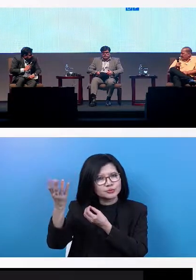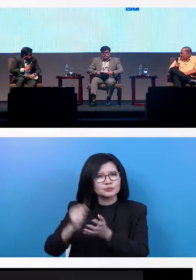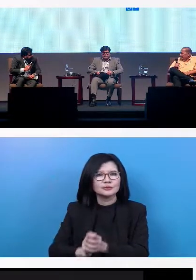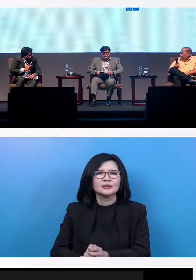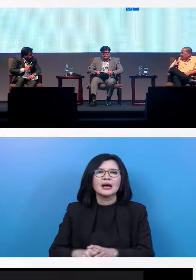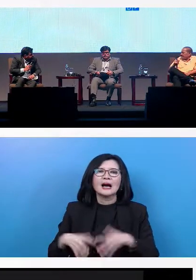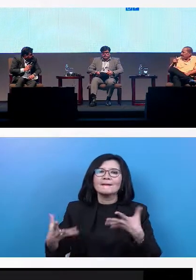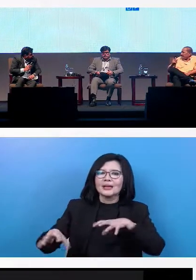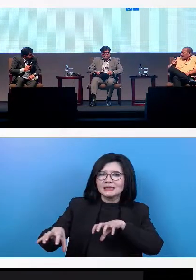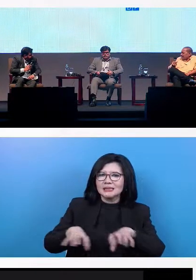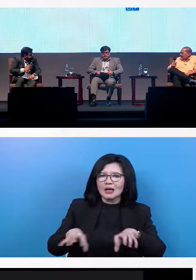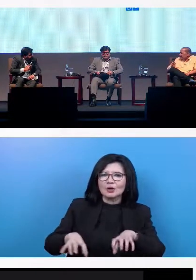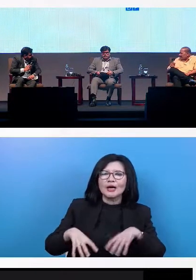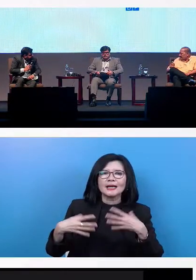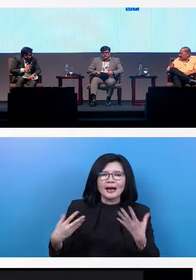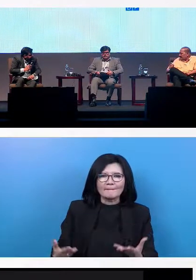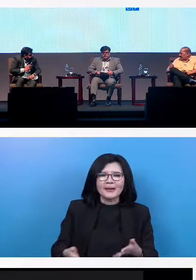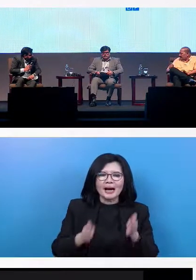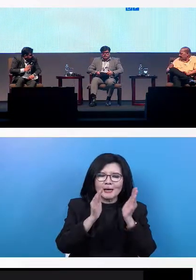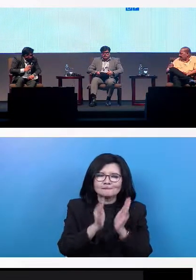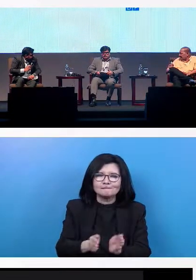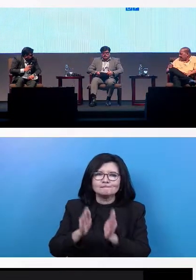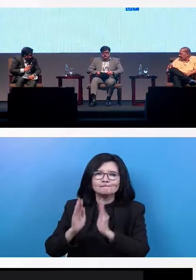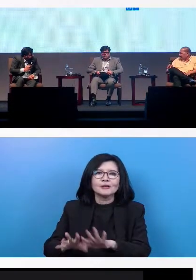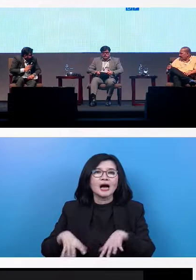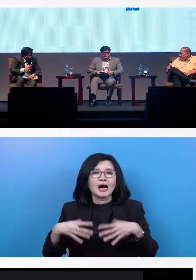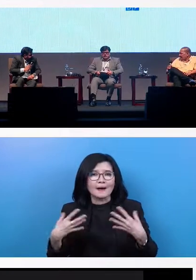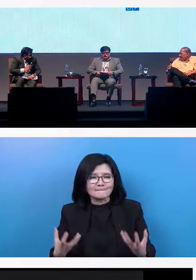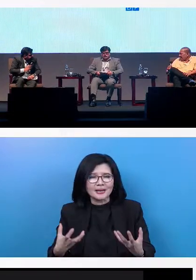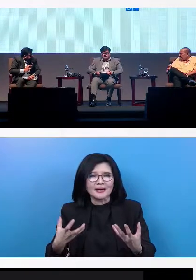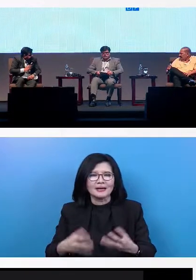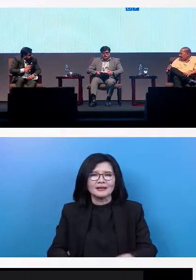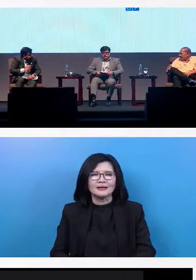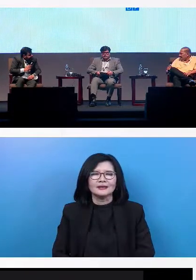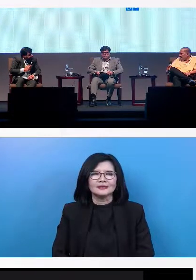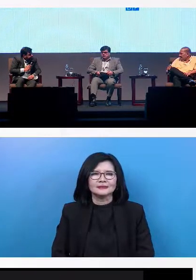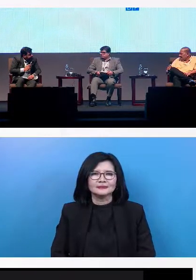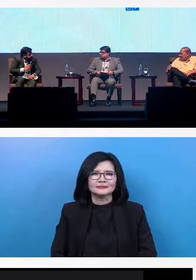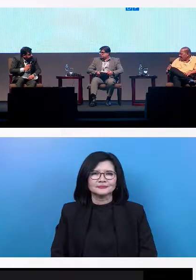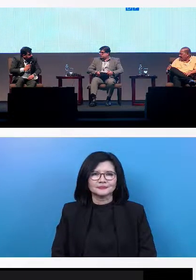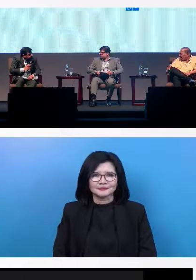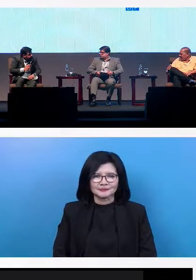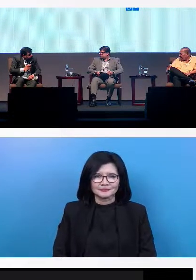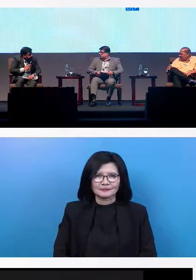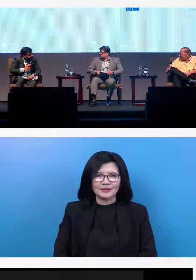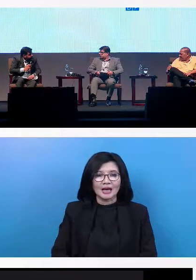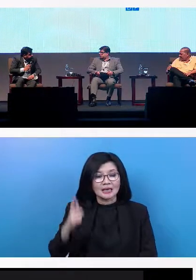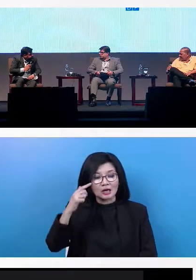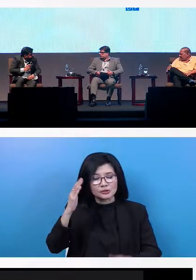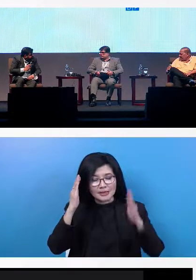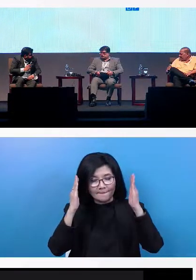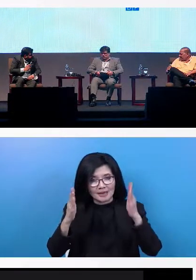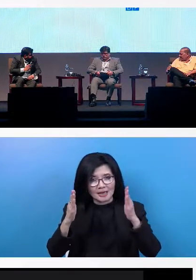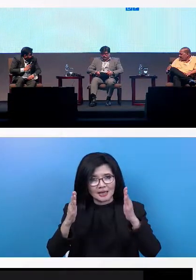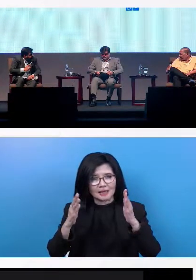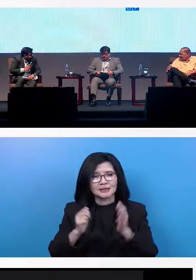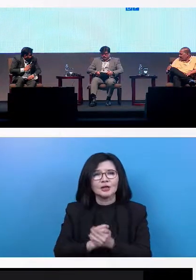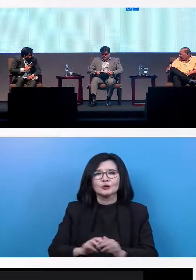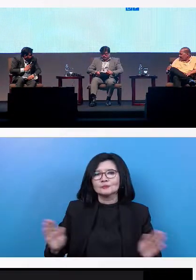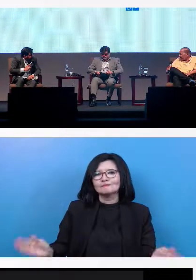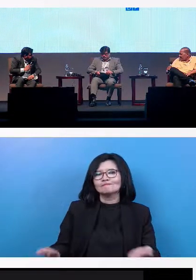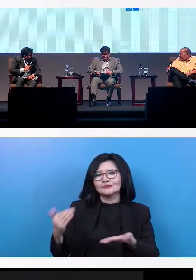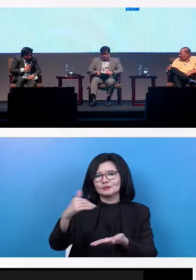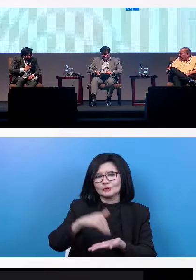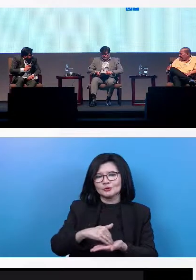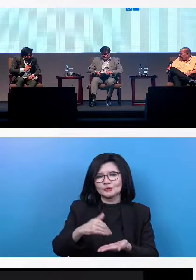segments or aspects we need to look at, elements when it comes to recovery of infrastructure sector. But what role could the civil society play in